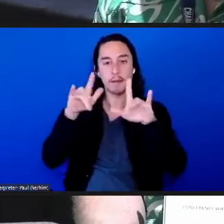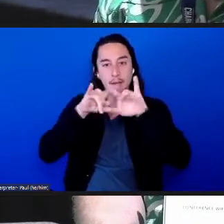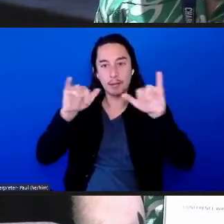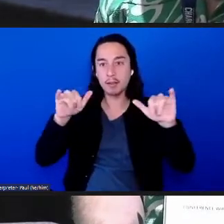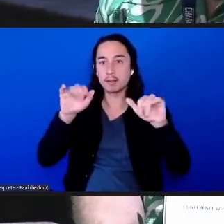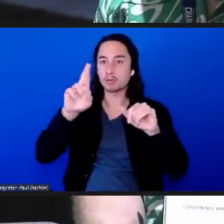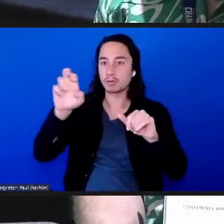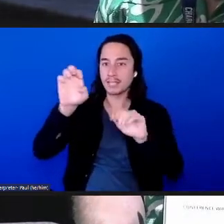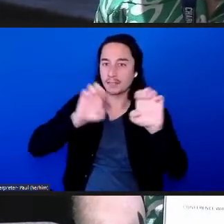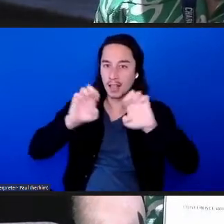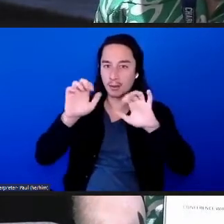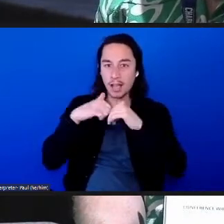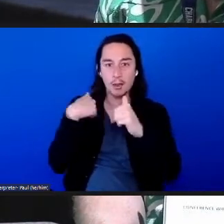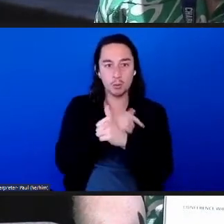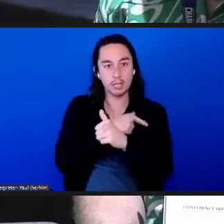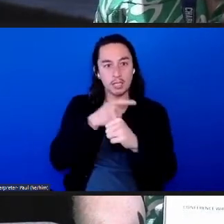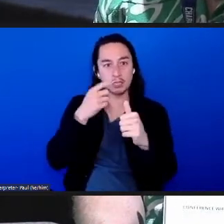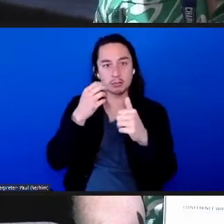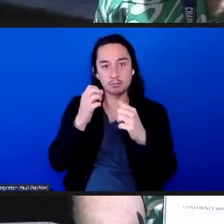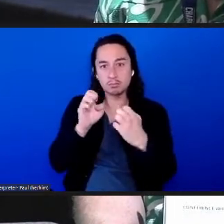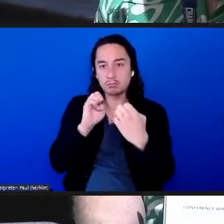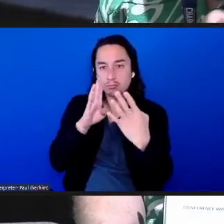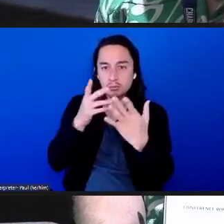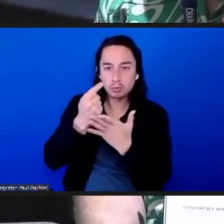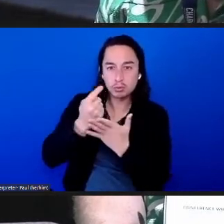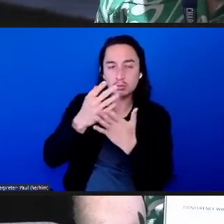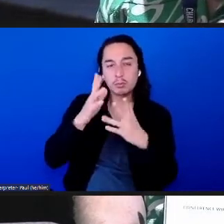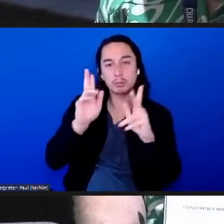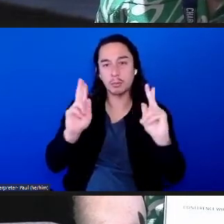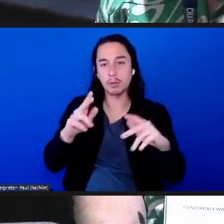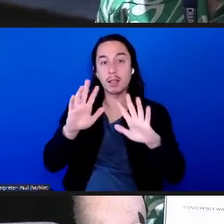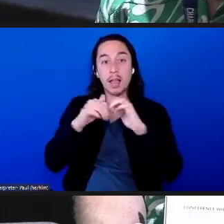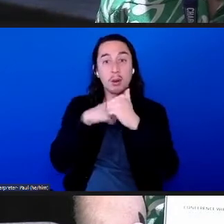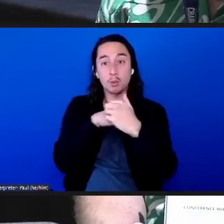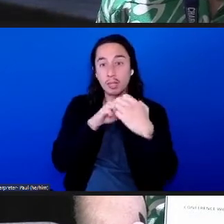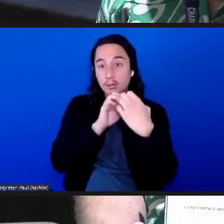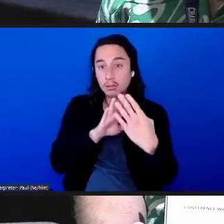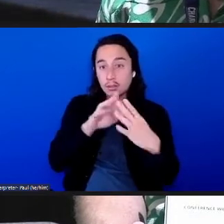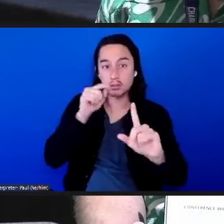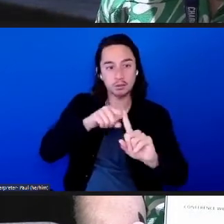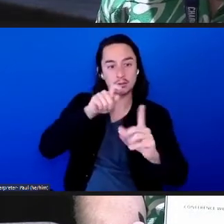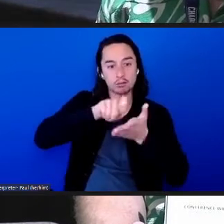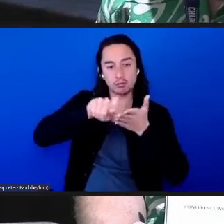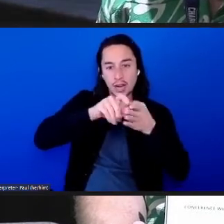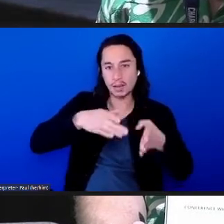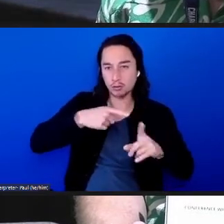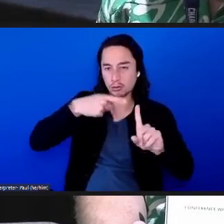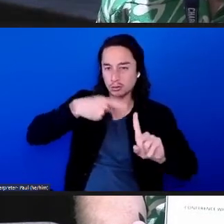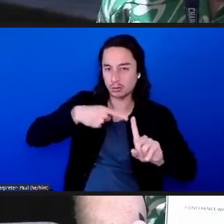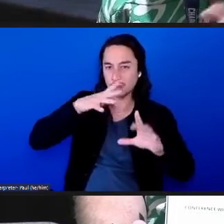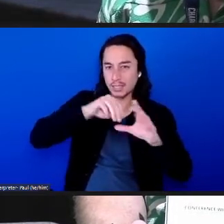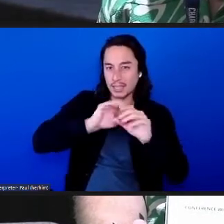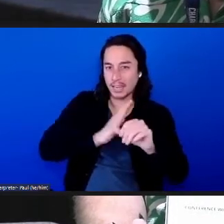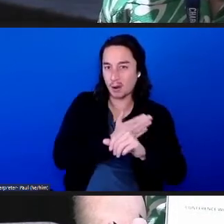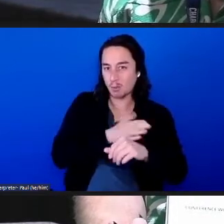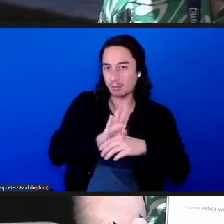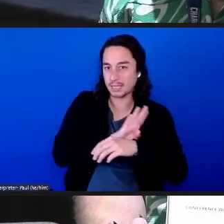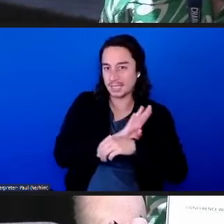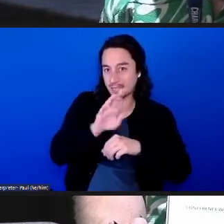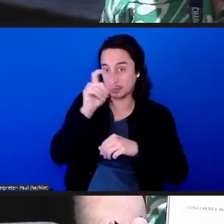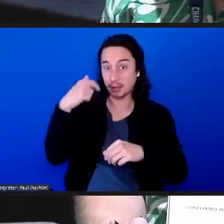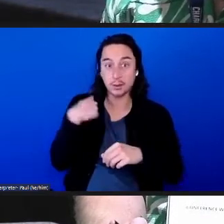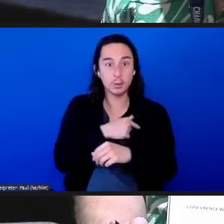that we treat people, particularly the way that we treat writers in our business, because we are